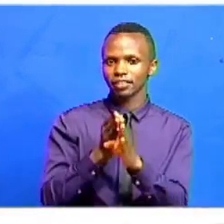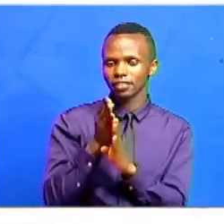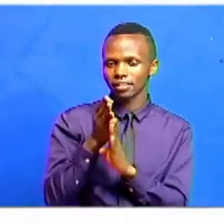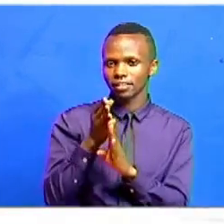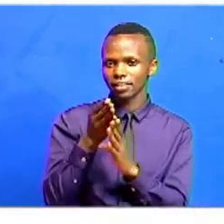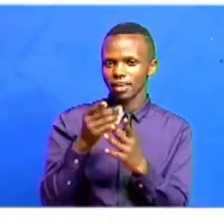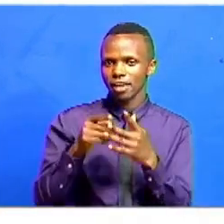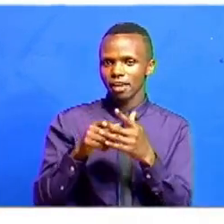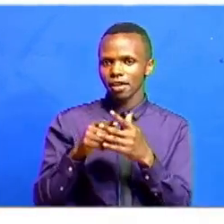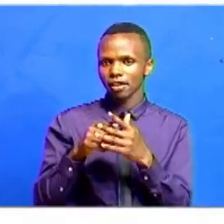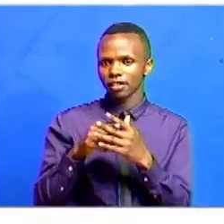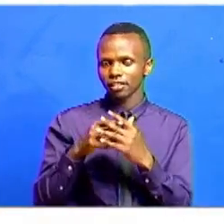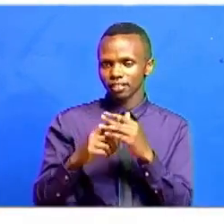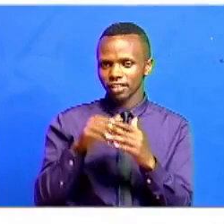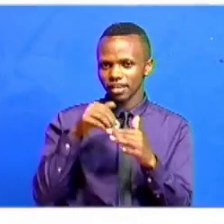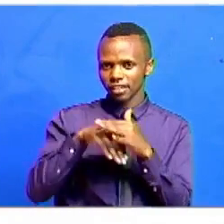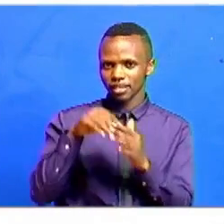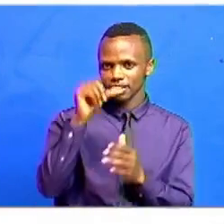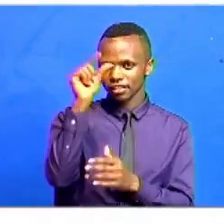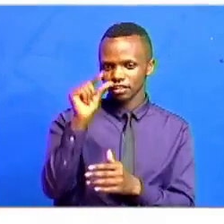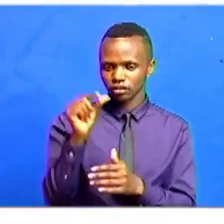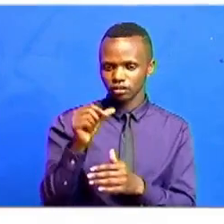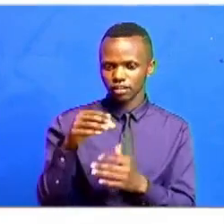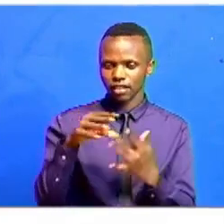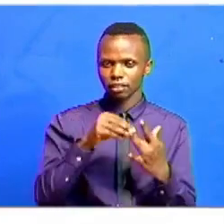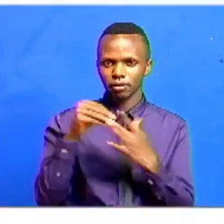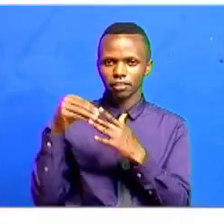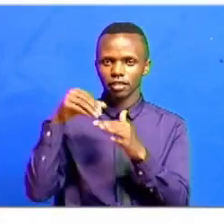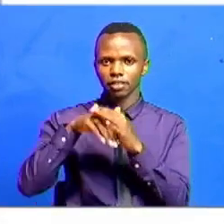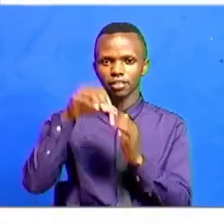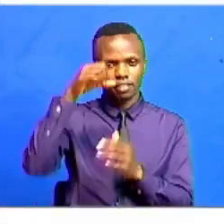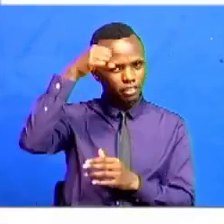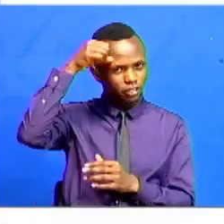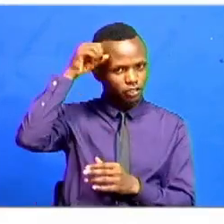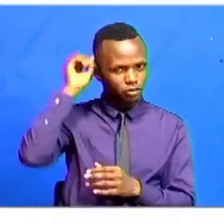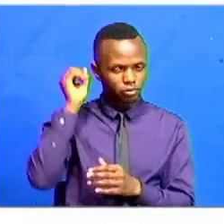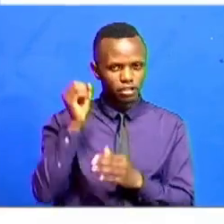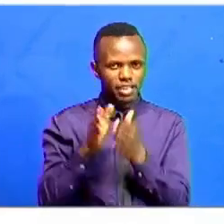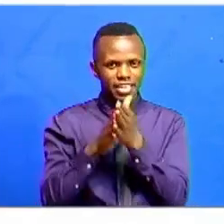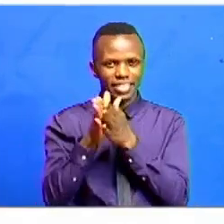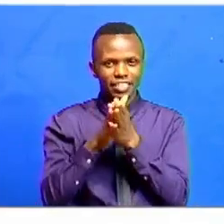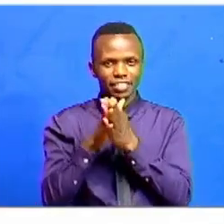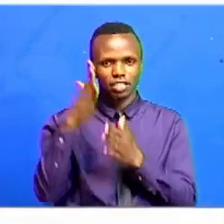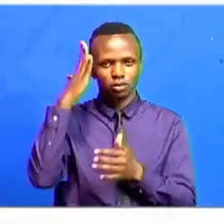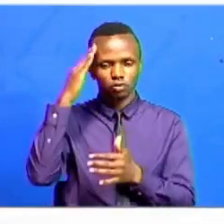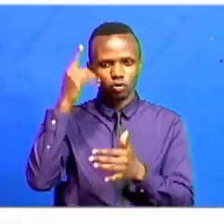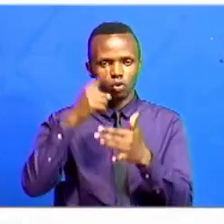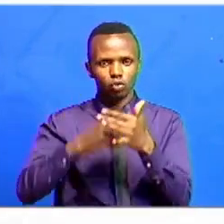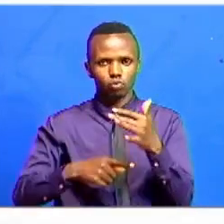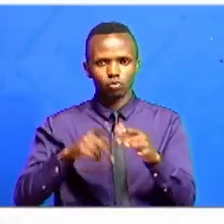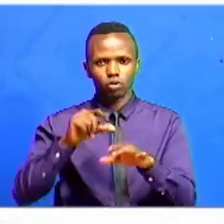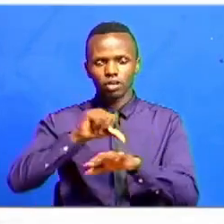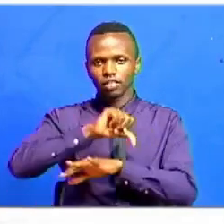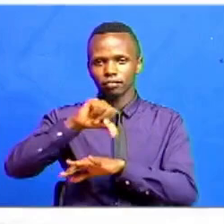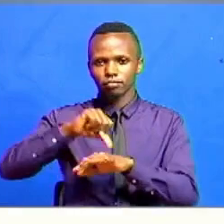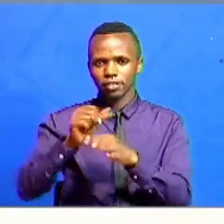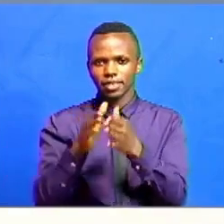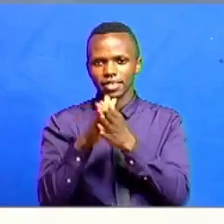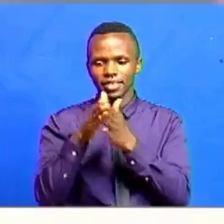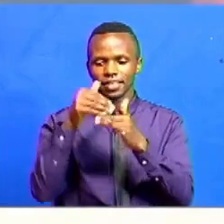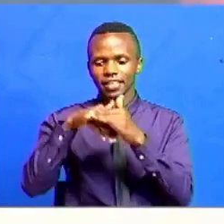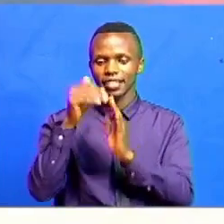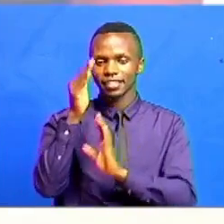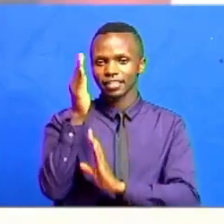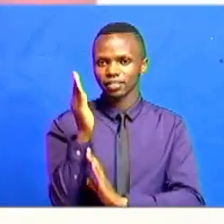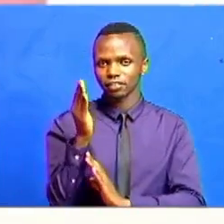the region's security, especially in Somalia. It would have been interesting to know Iran's interest in security